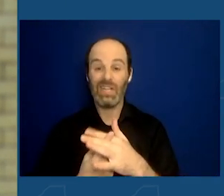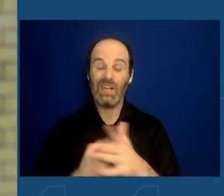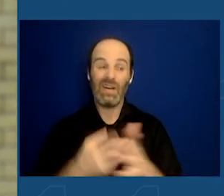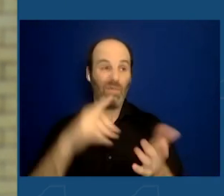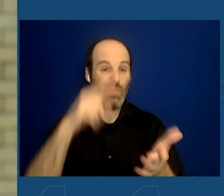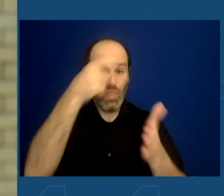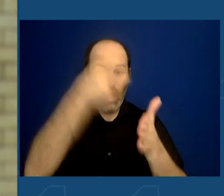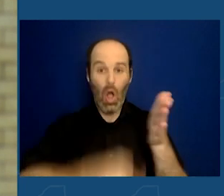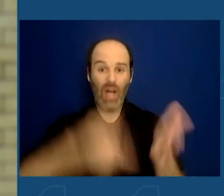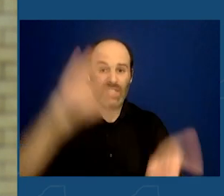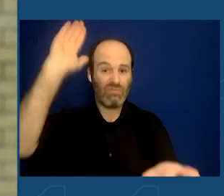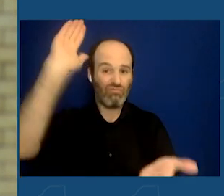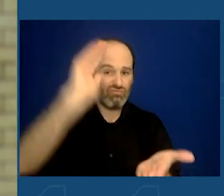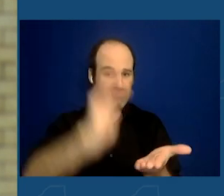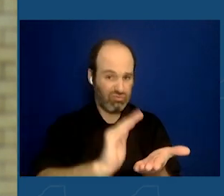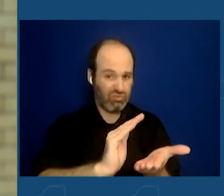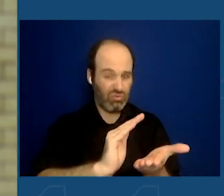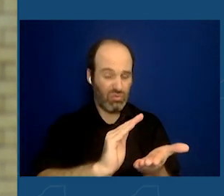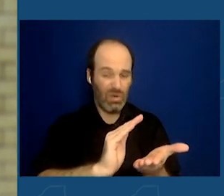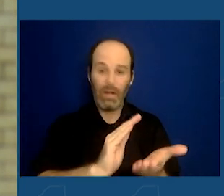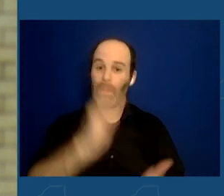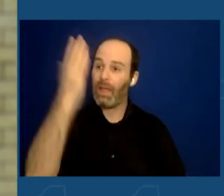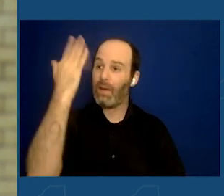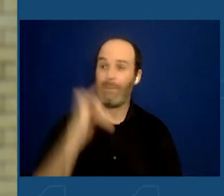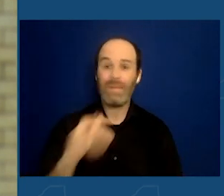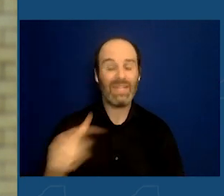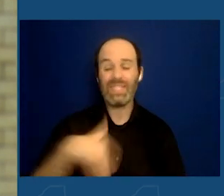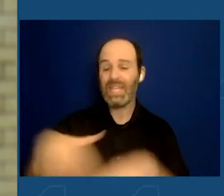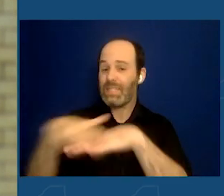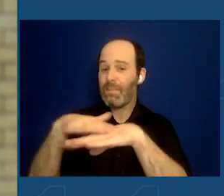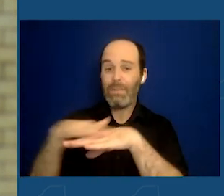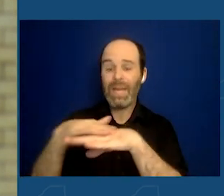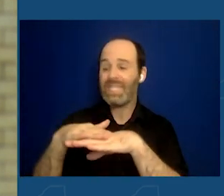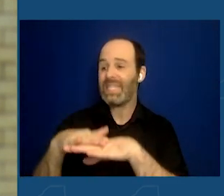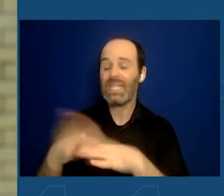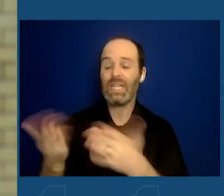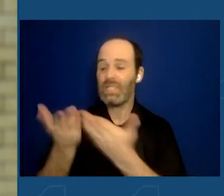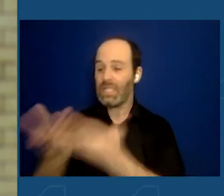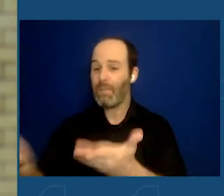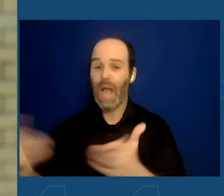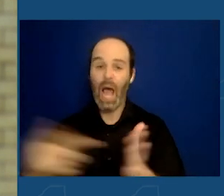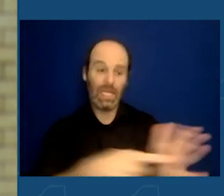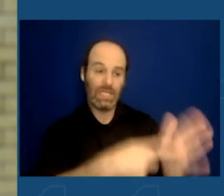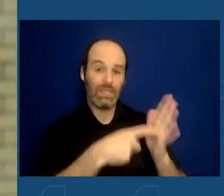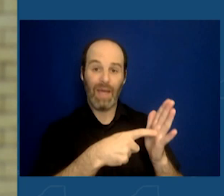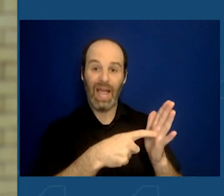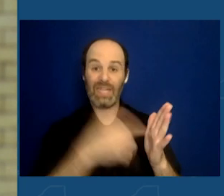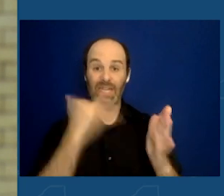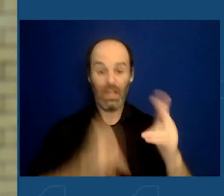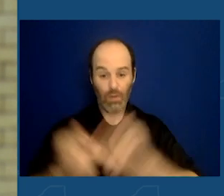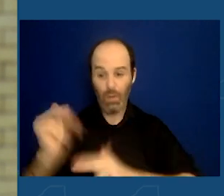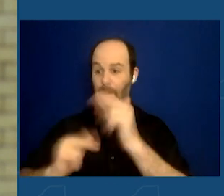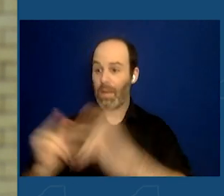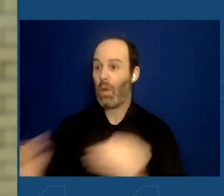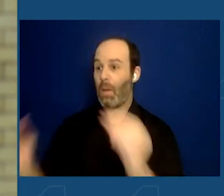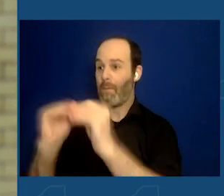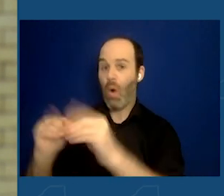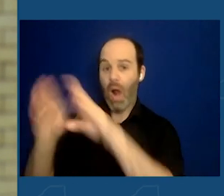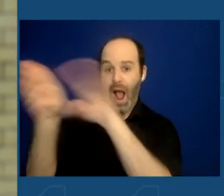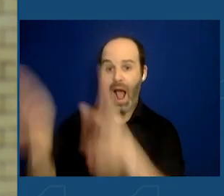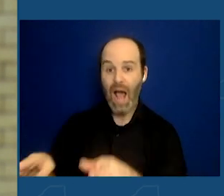what? It is basic supply and demand. You build more housing, the prices